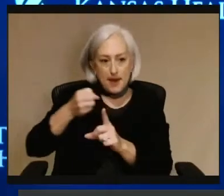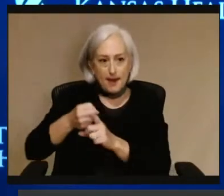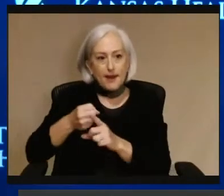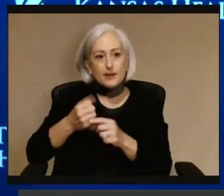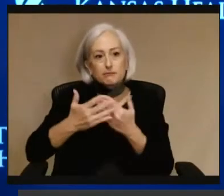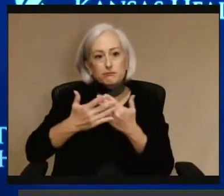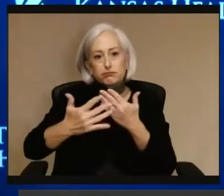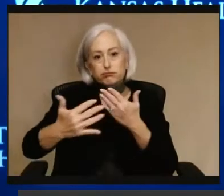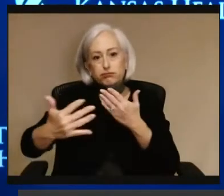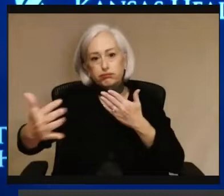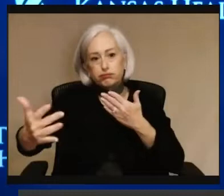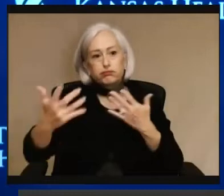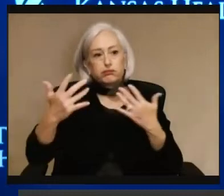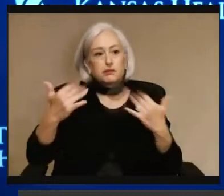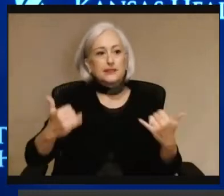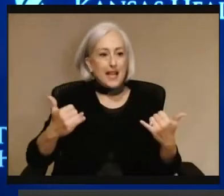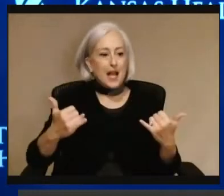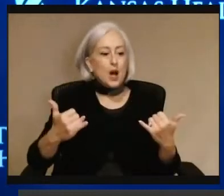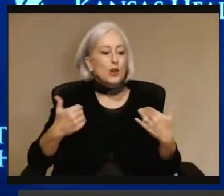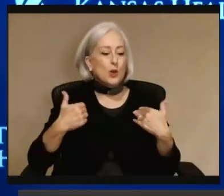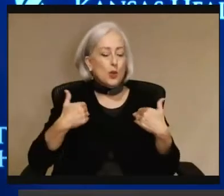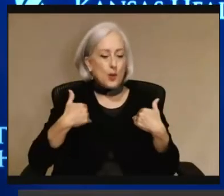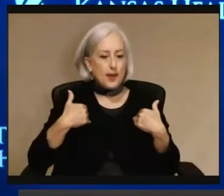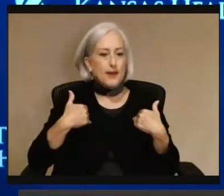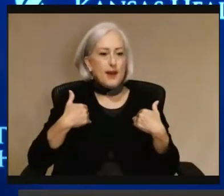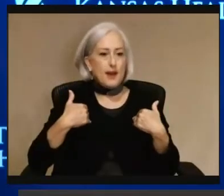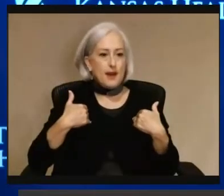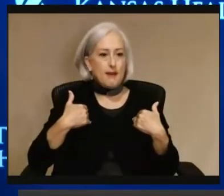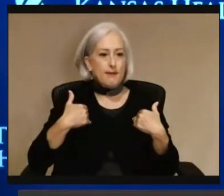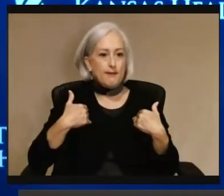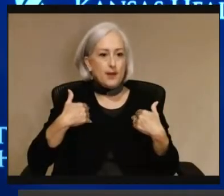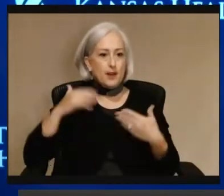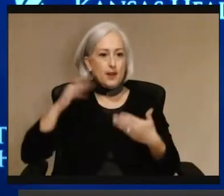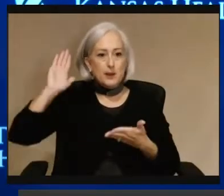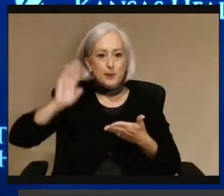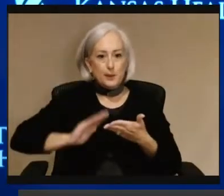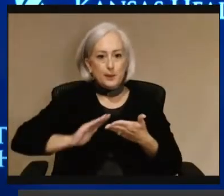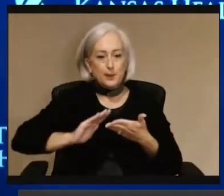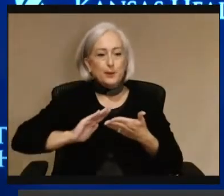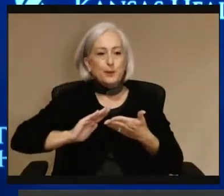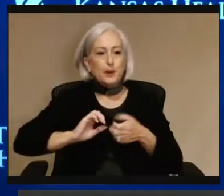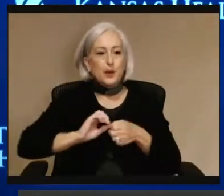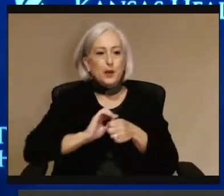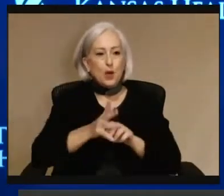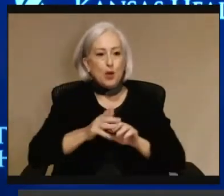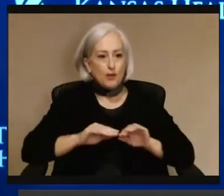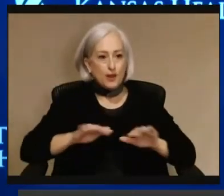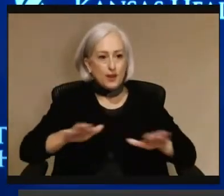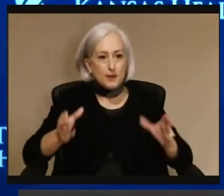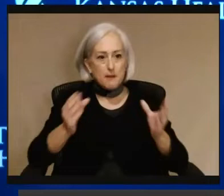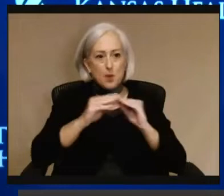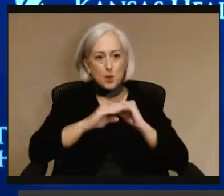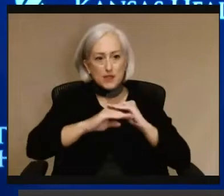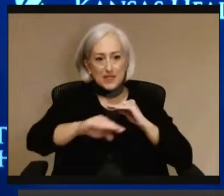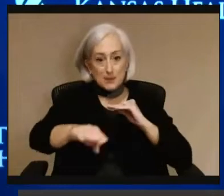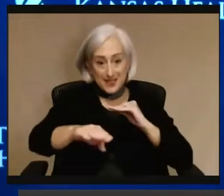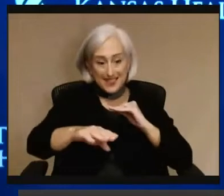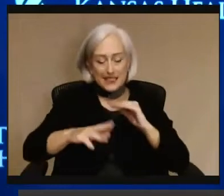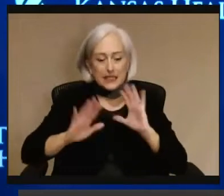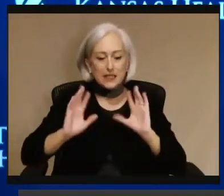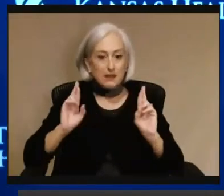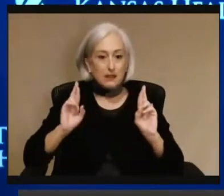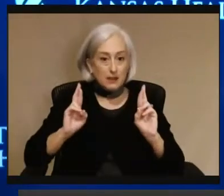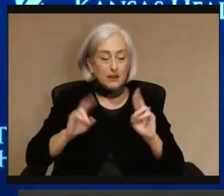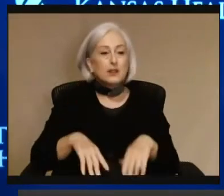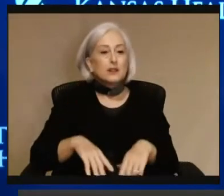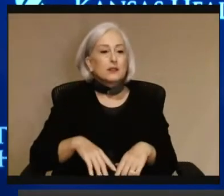that we hit this phase of kind of, I don't want to knock on wood, be the guy, but stability. Seeing a number of 3,